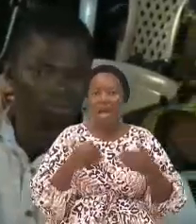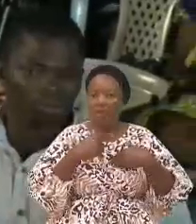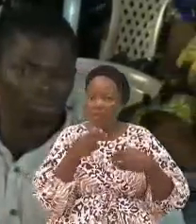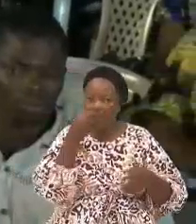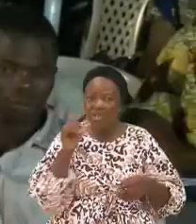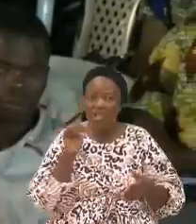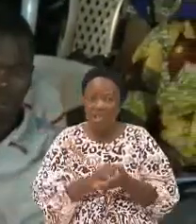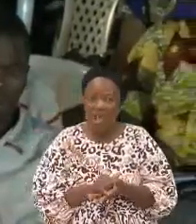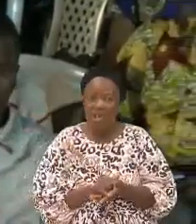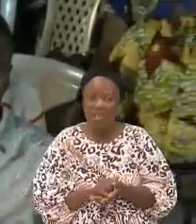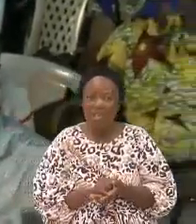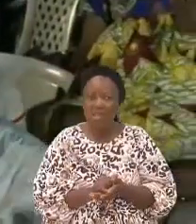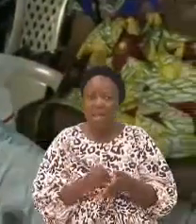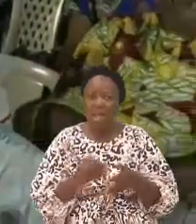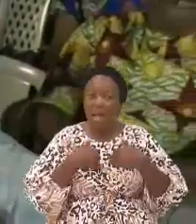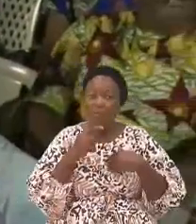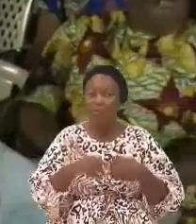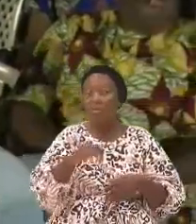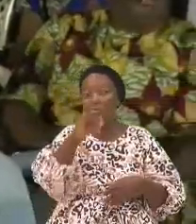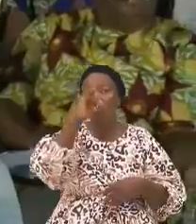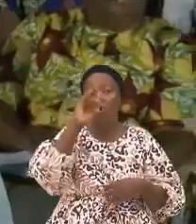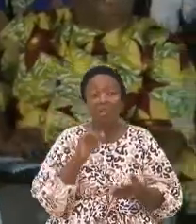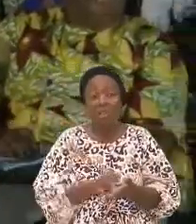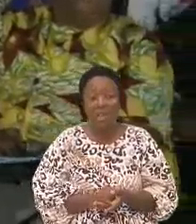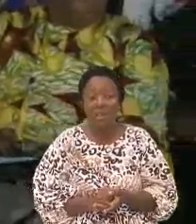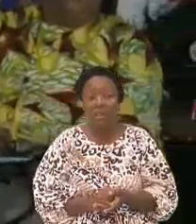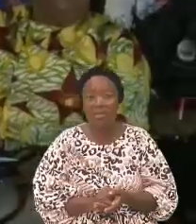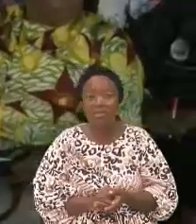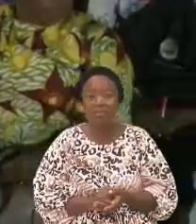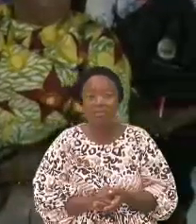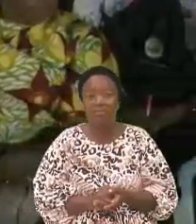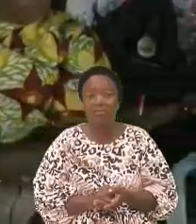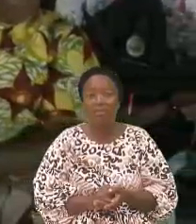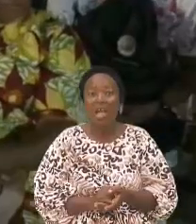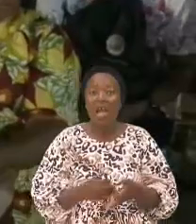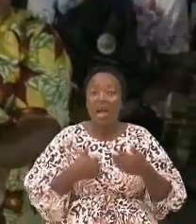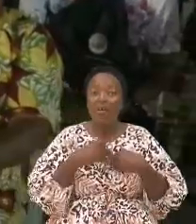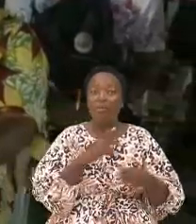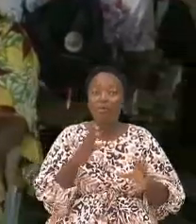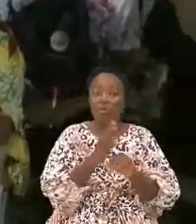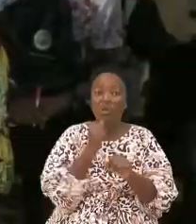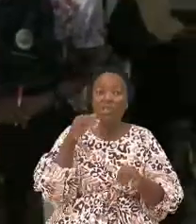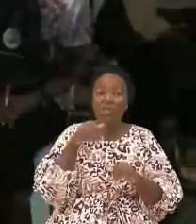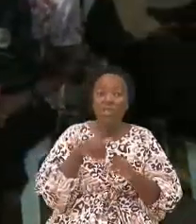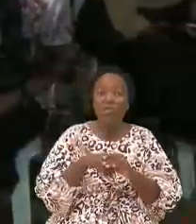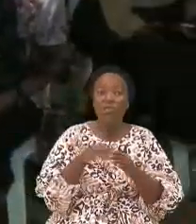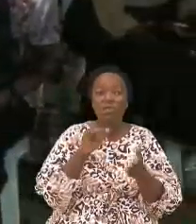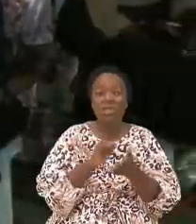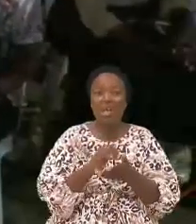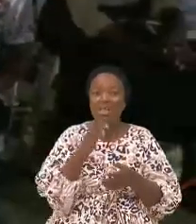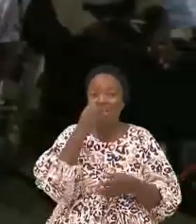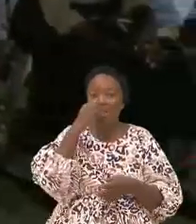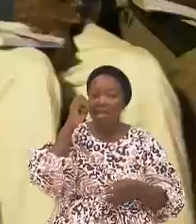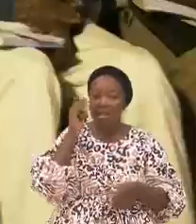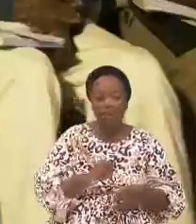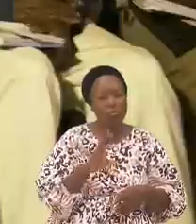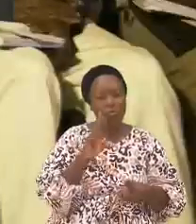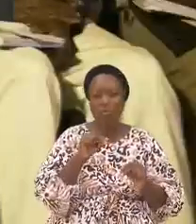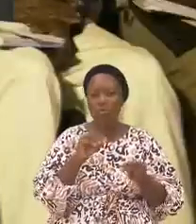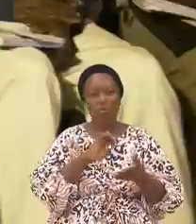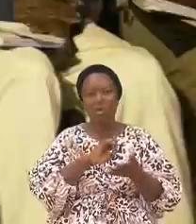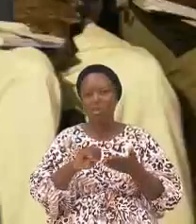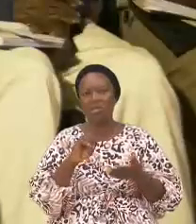any excuse. Have you eaten that? Have you drunk that?